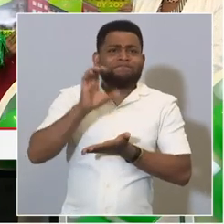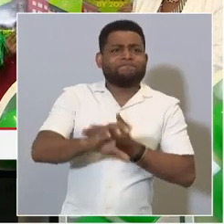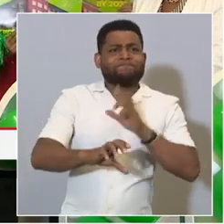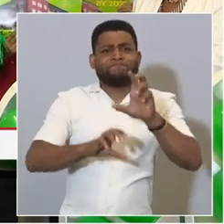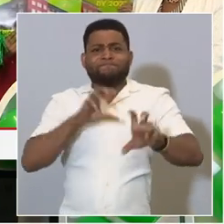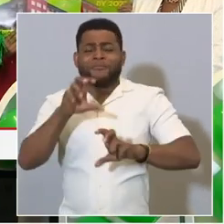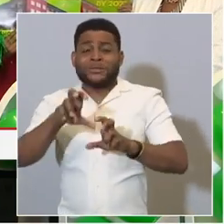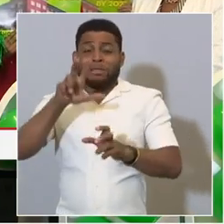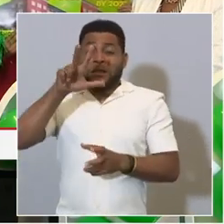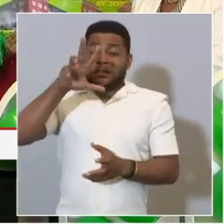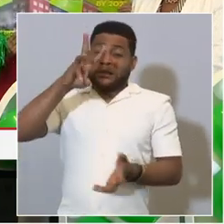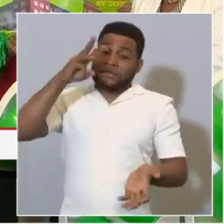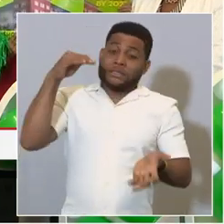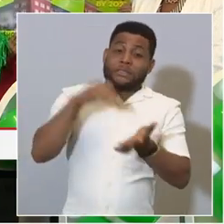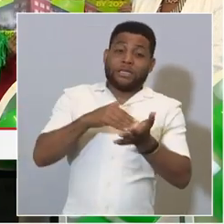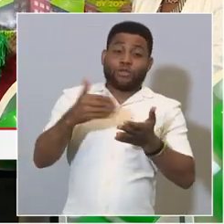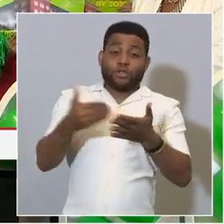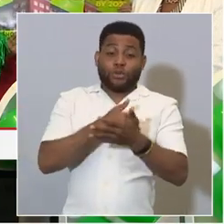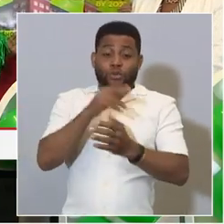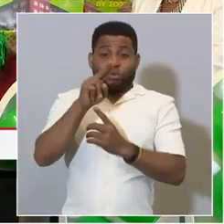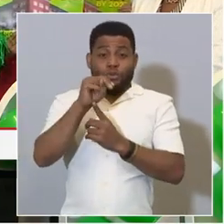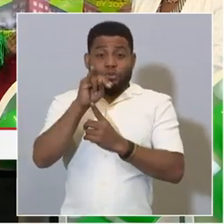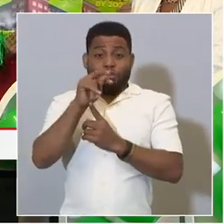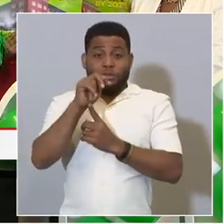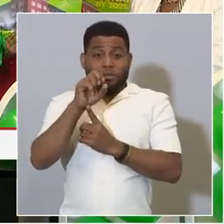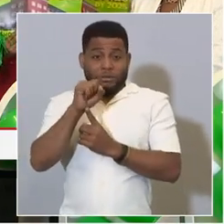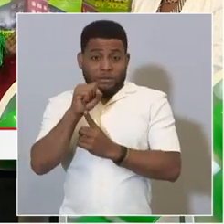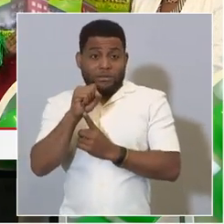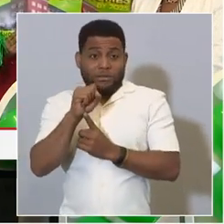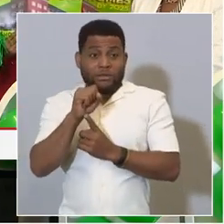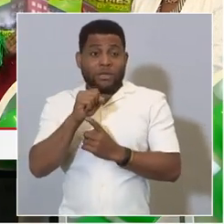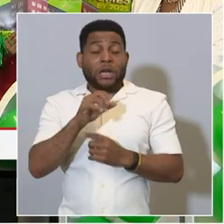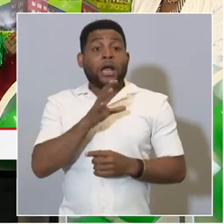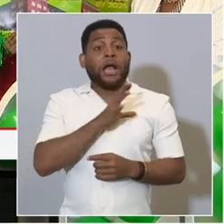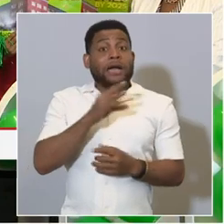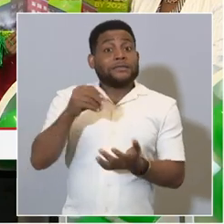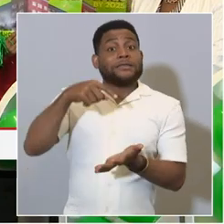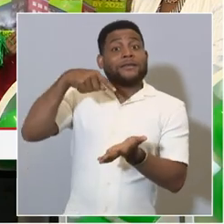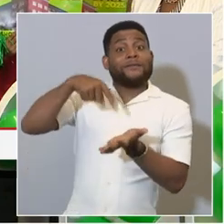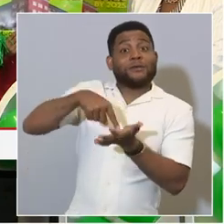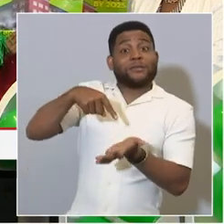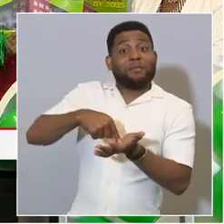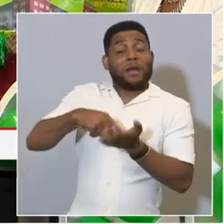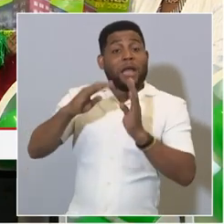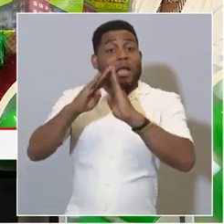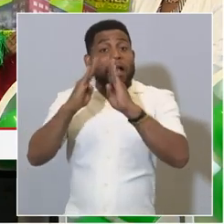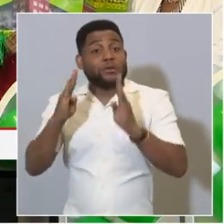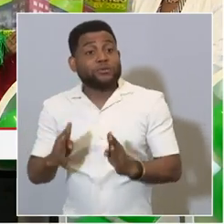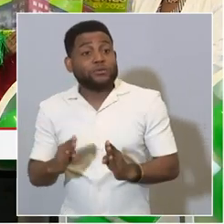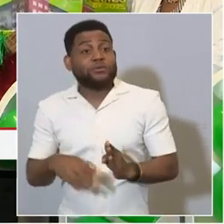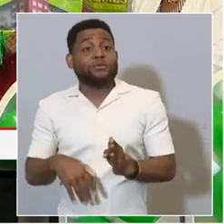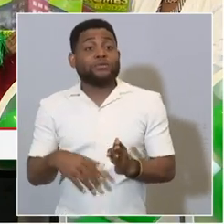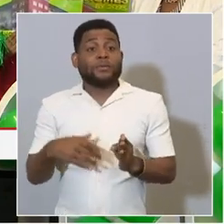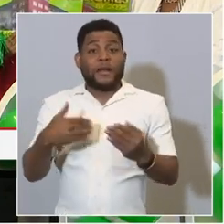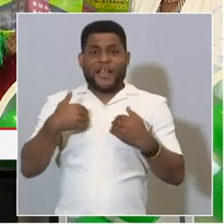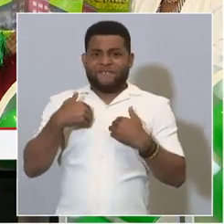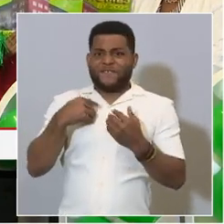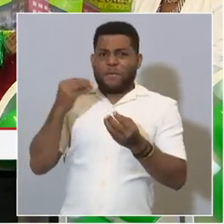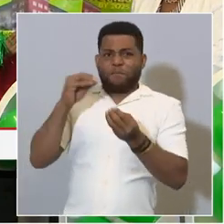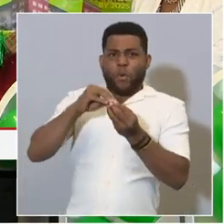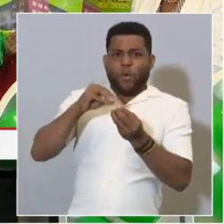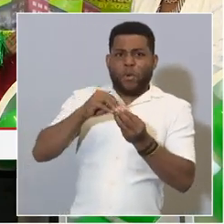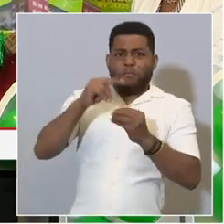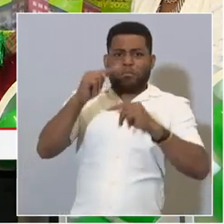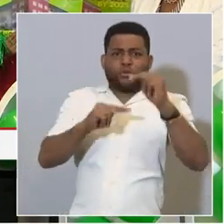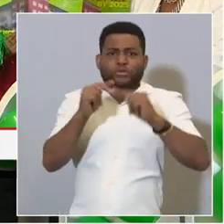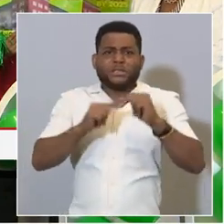produced more than 9,800 affordable housing units, with 2,500 units under construction. But let me assure you, we are not